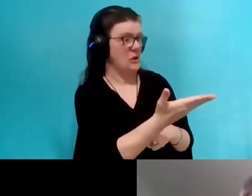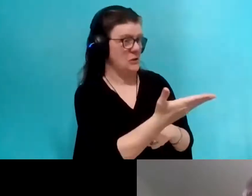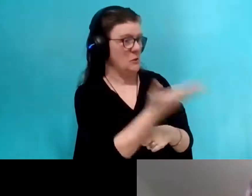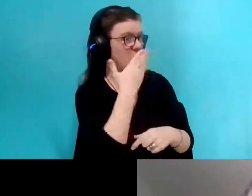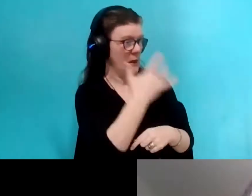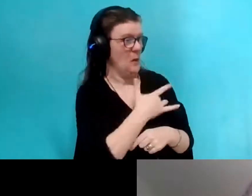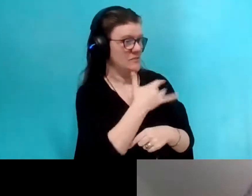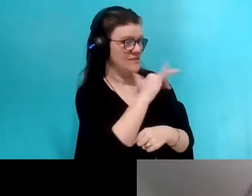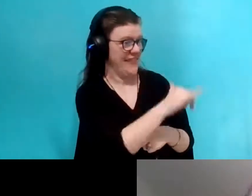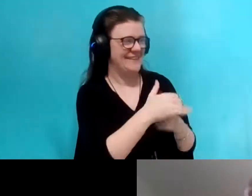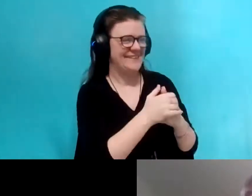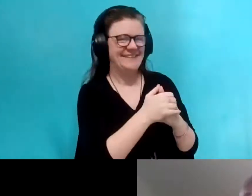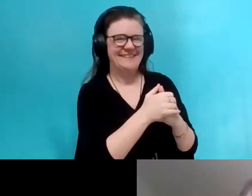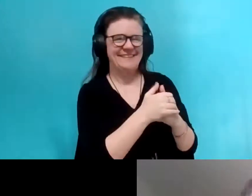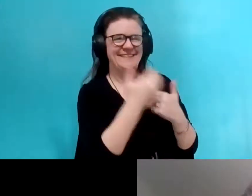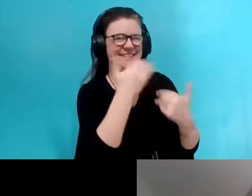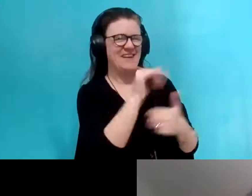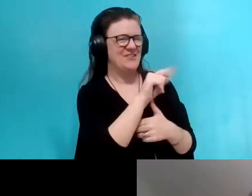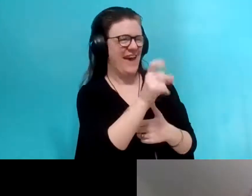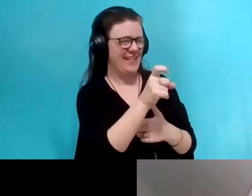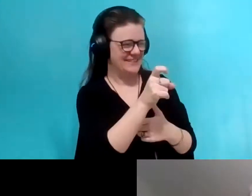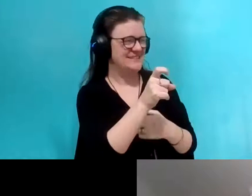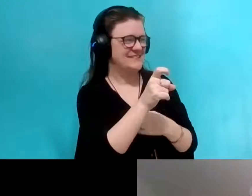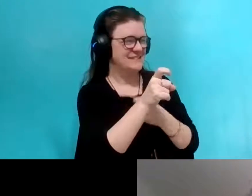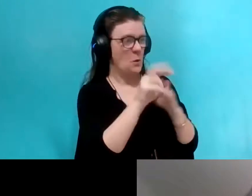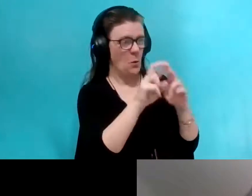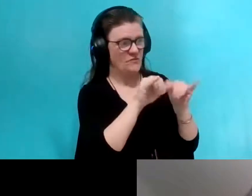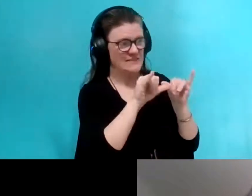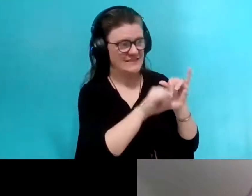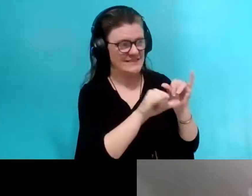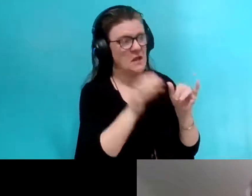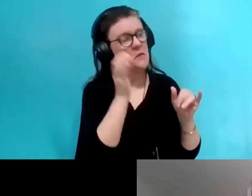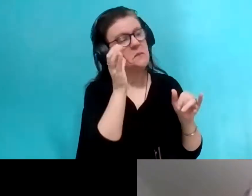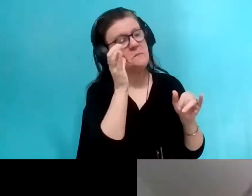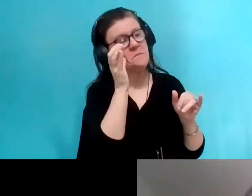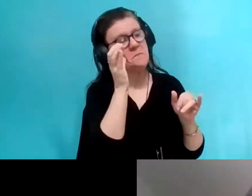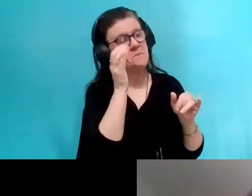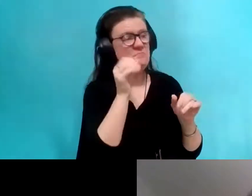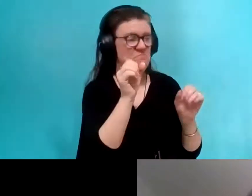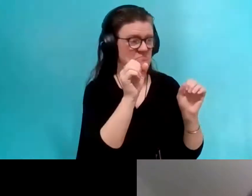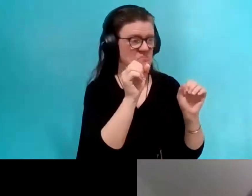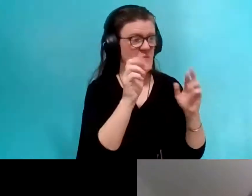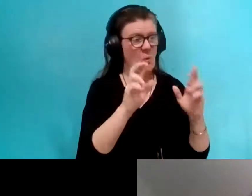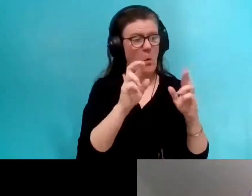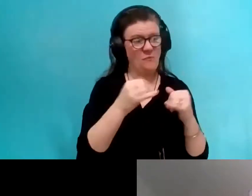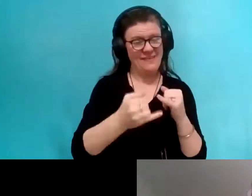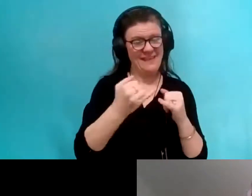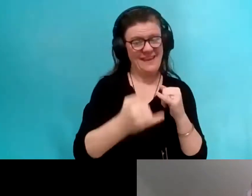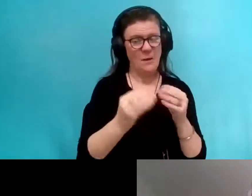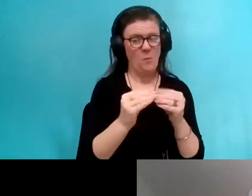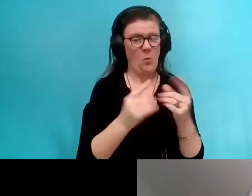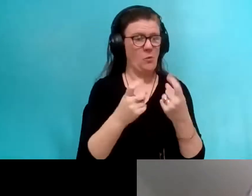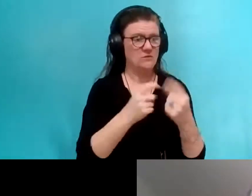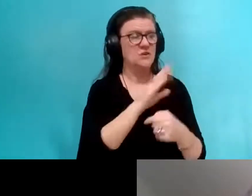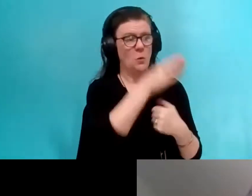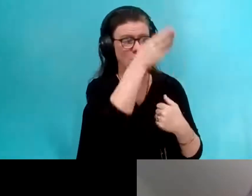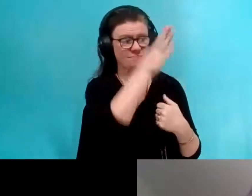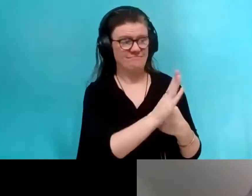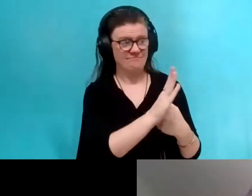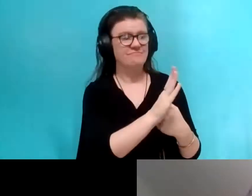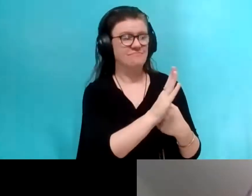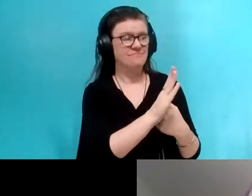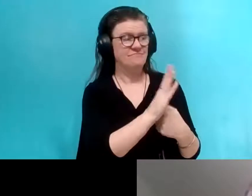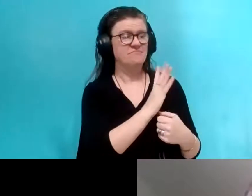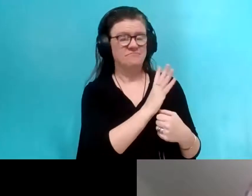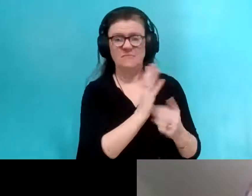perspective. So thank you, Alex. I hope you're able to stick around with us till the end in case we have some time to pick up some more, because your presentation stimulated